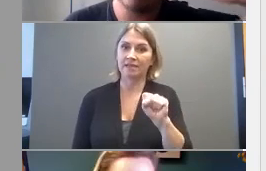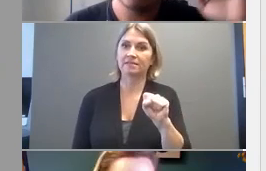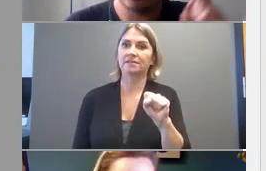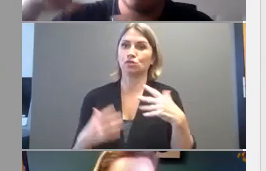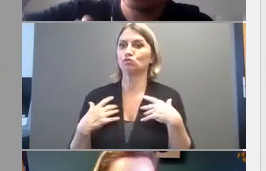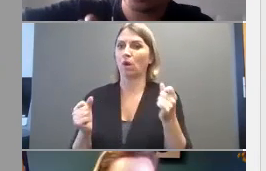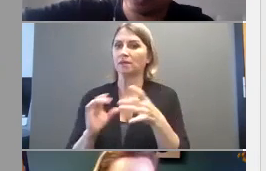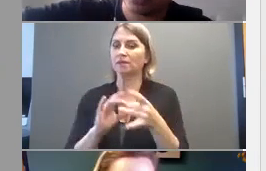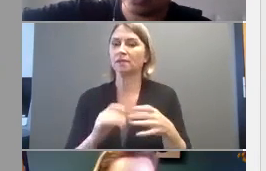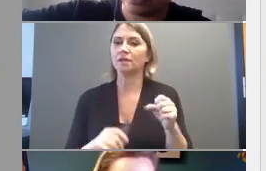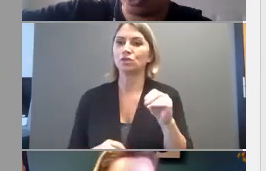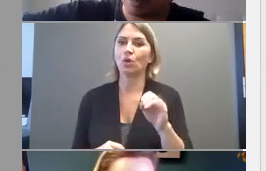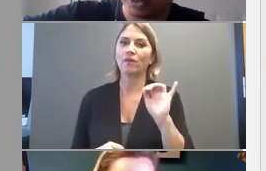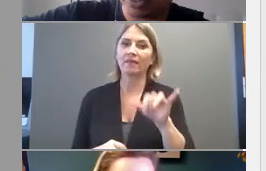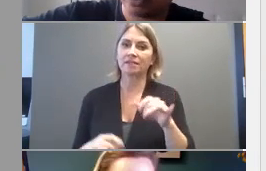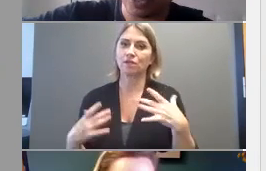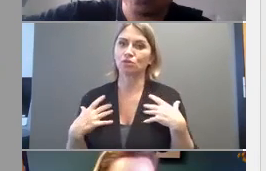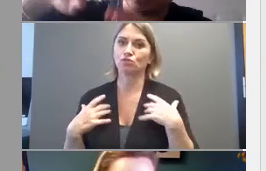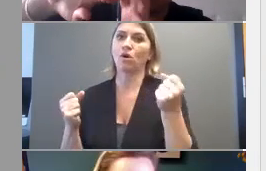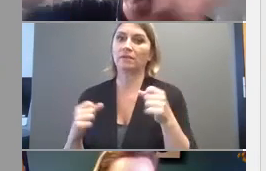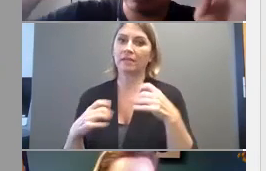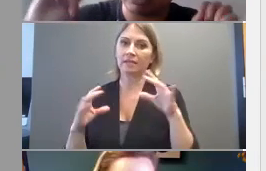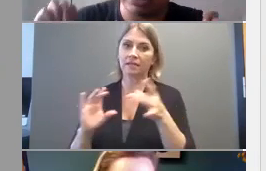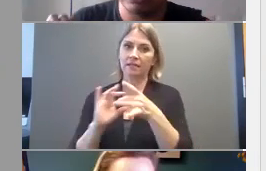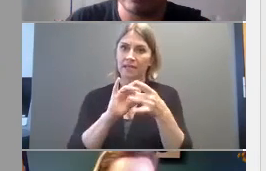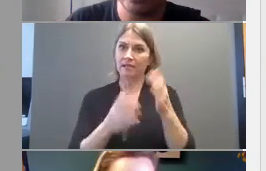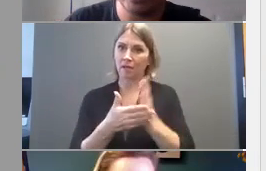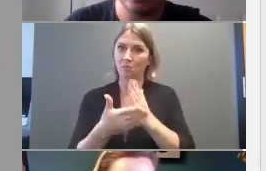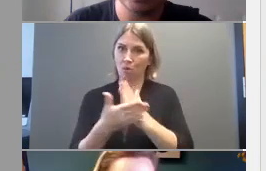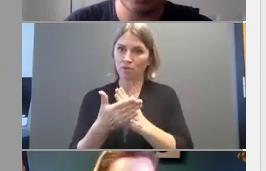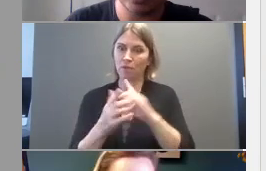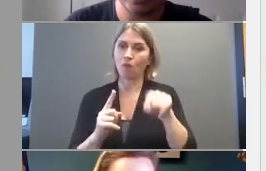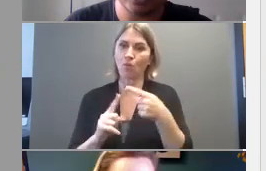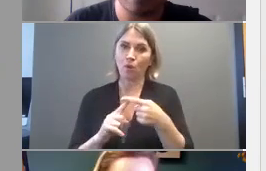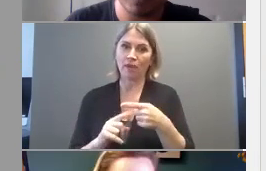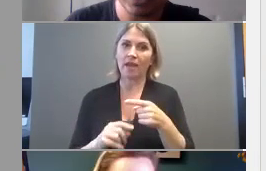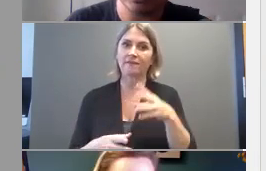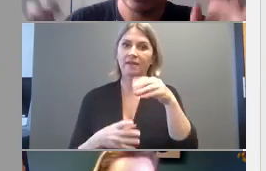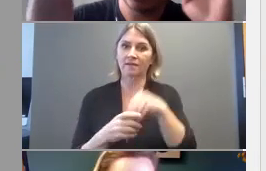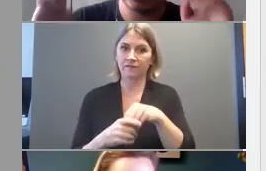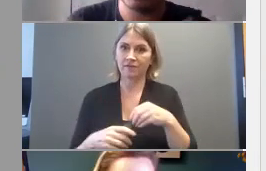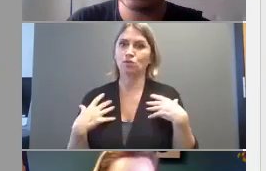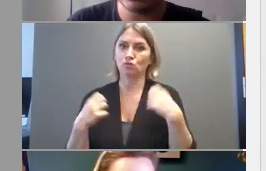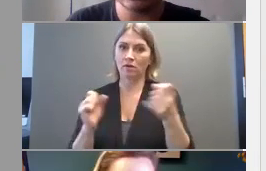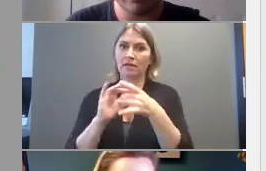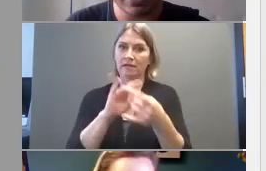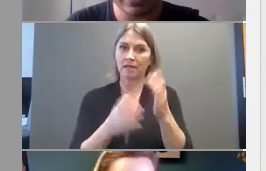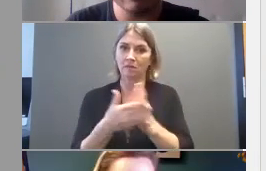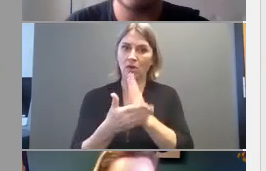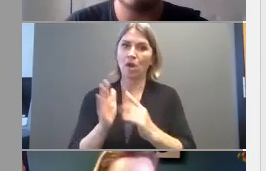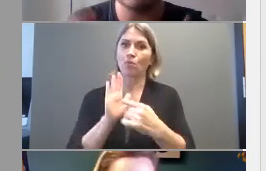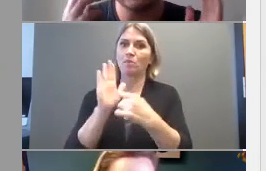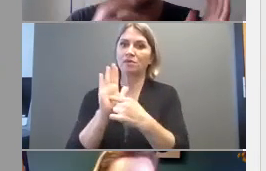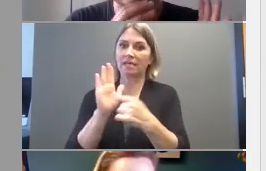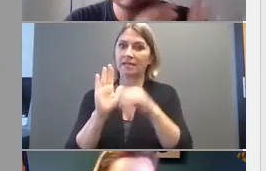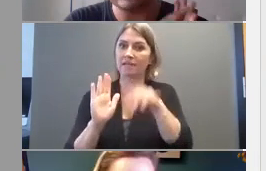acyclic graph of its strongly connected components. Once we divide it into its strongly connected components and represent it as a meta